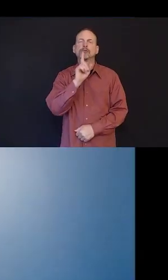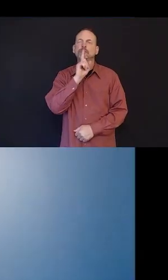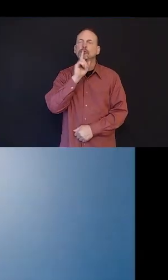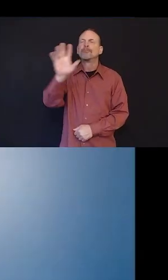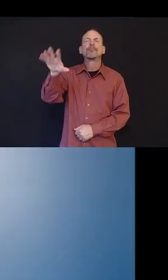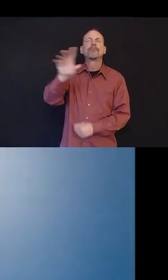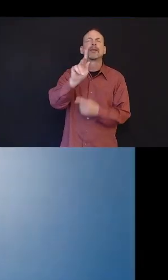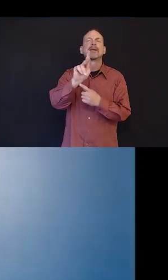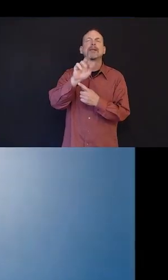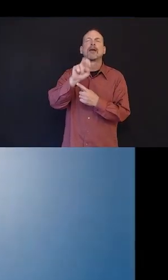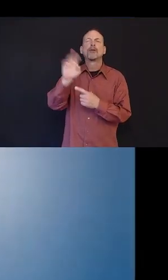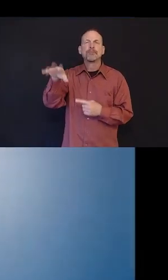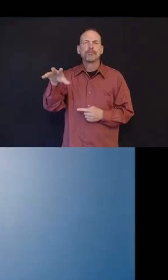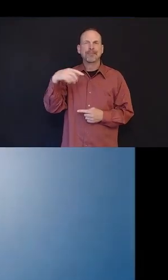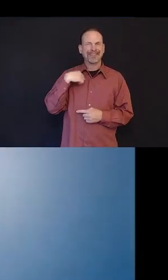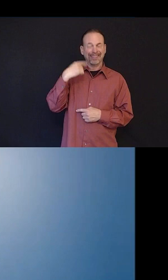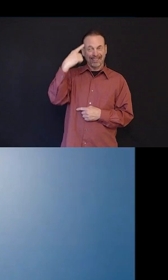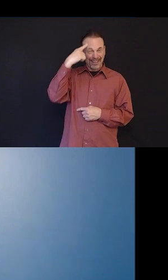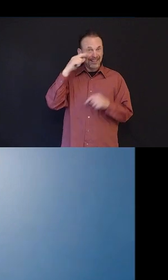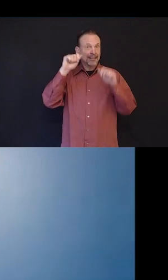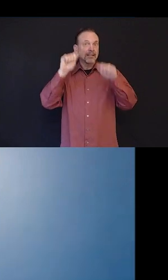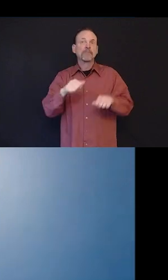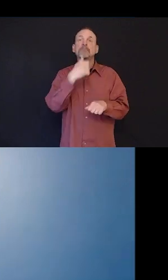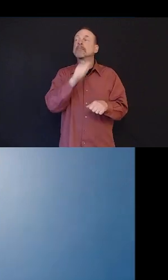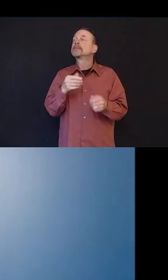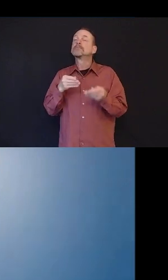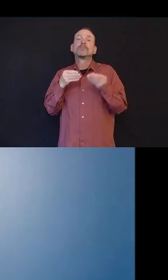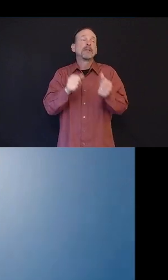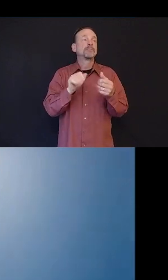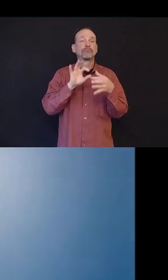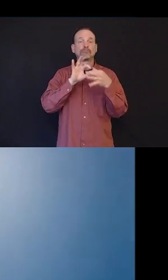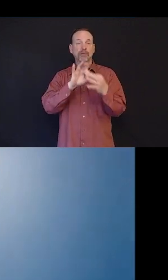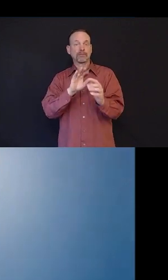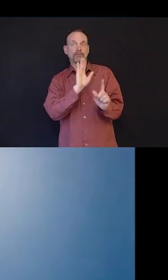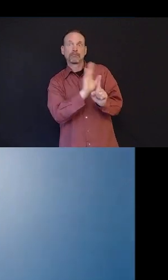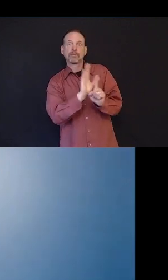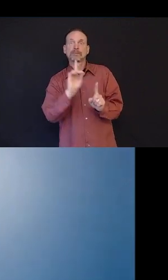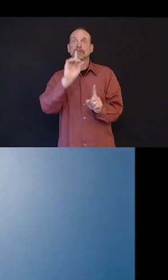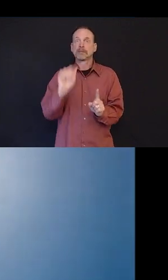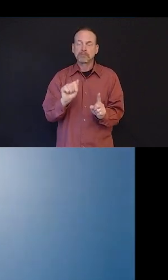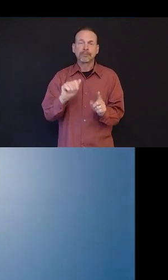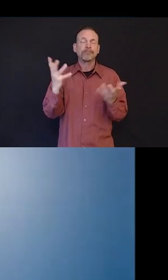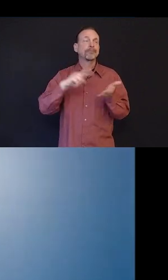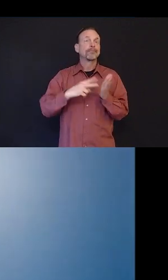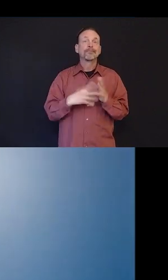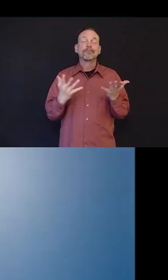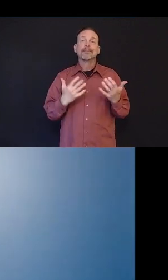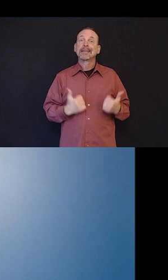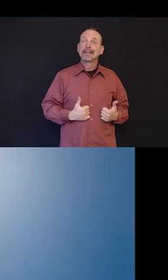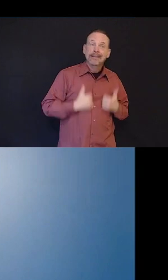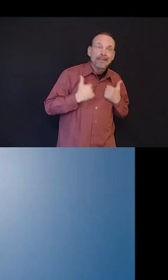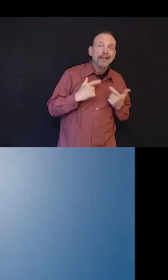Sure, Karen. I believe it's literally any expense related to your disability, right? So